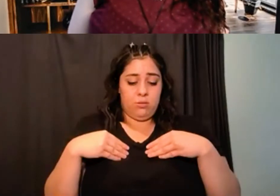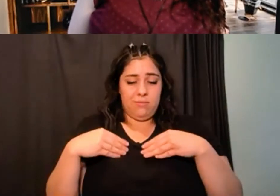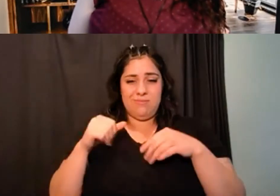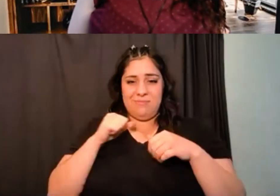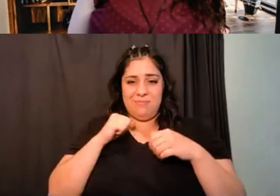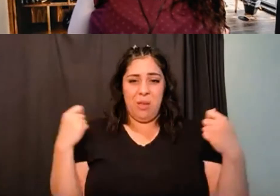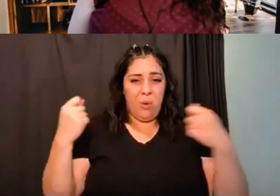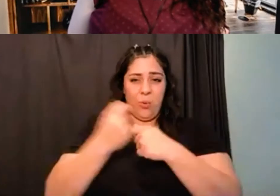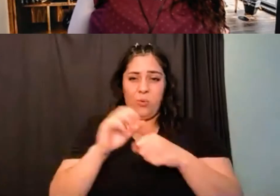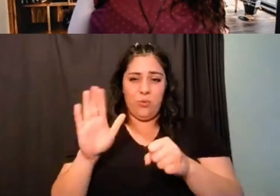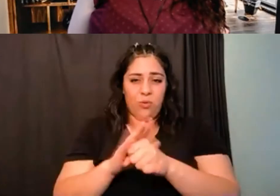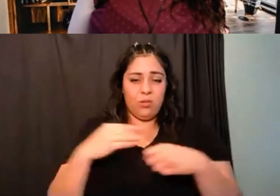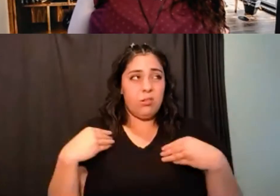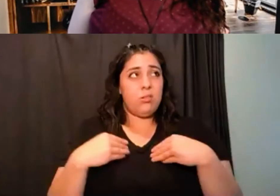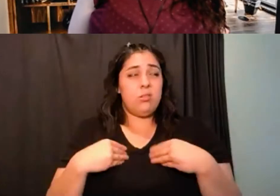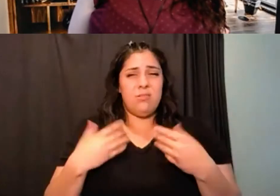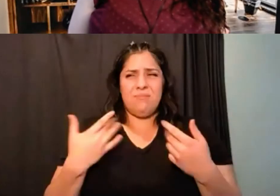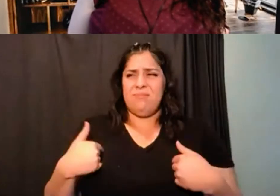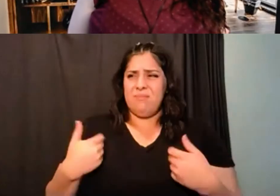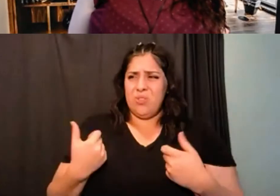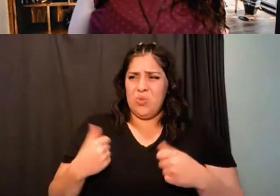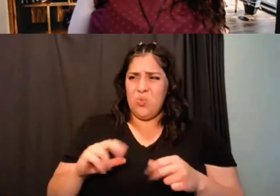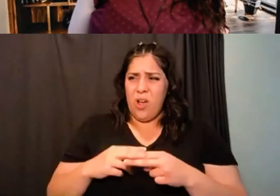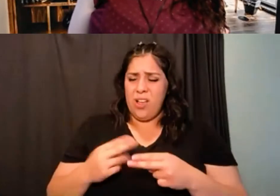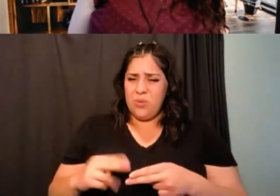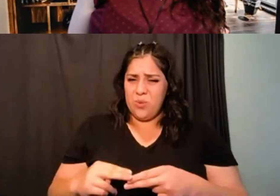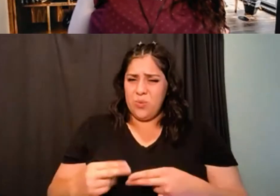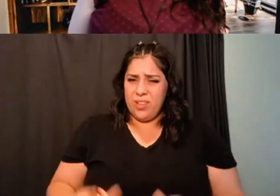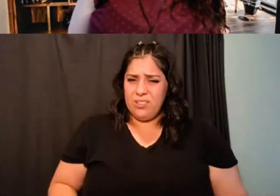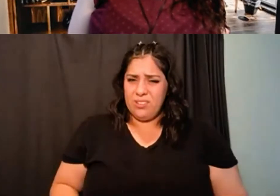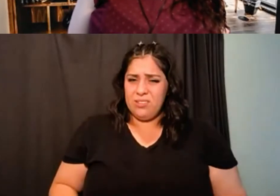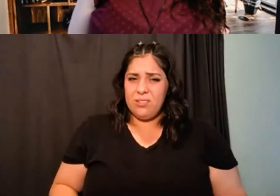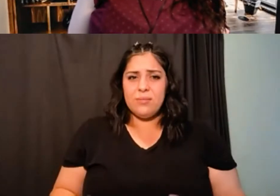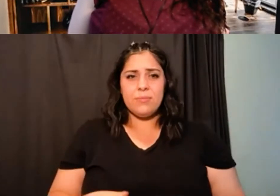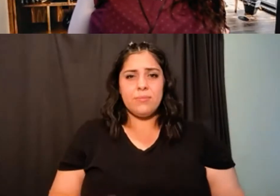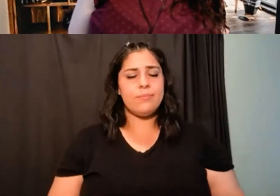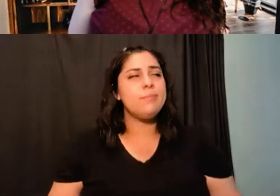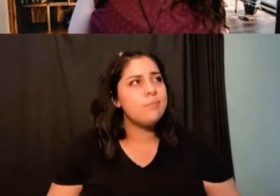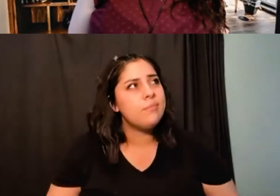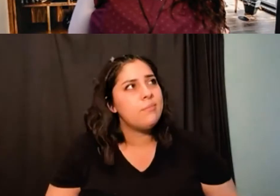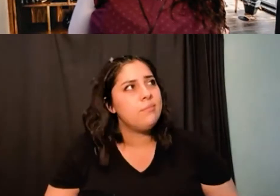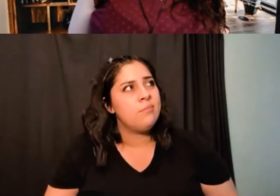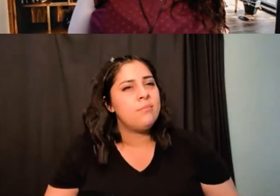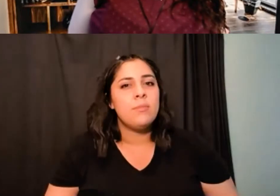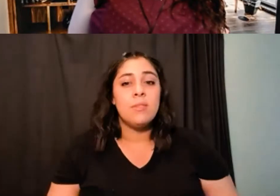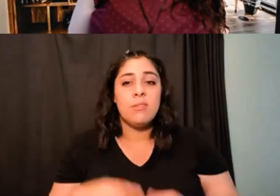my body. Have I tried to lose weight? I drank a popular pill. It made